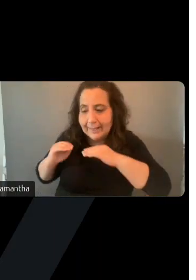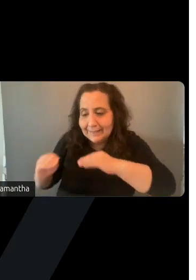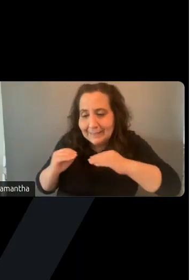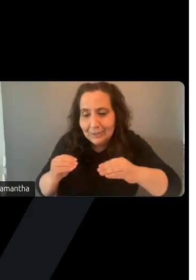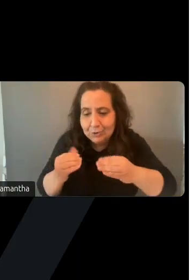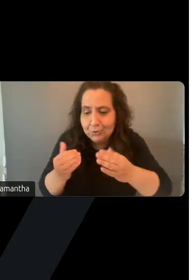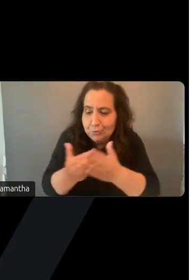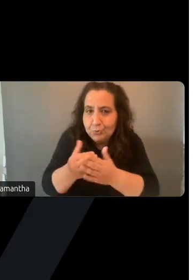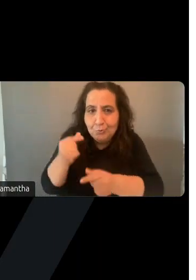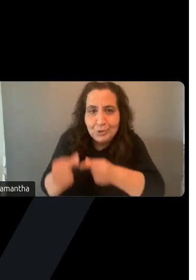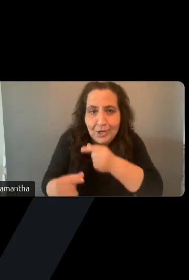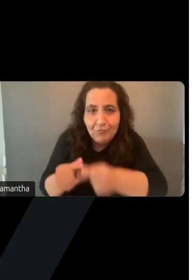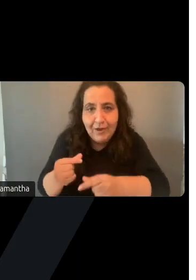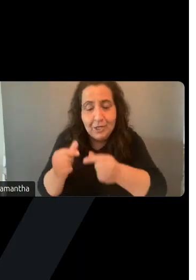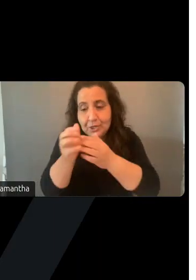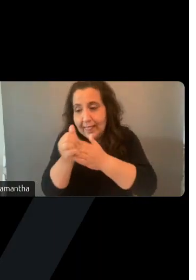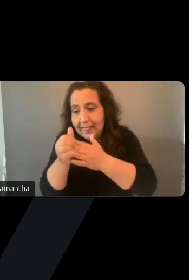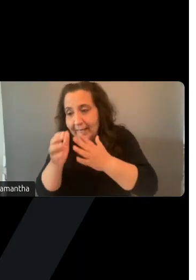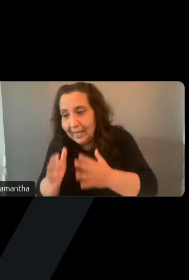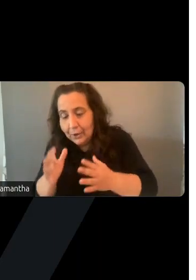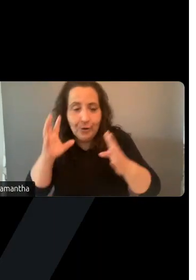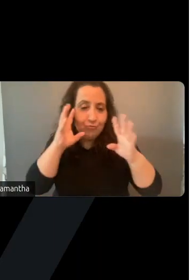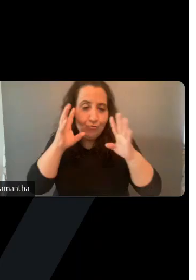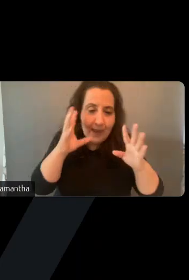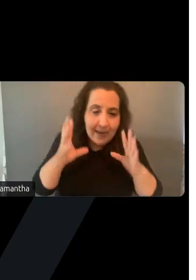leaders, and citizens.